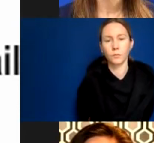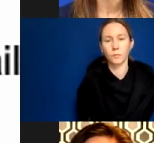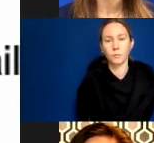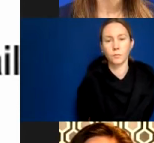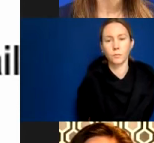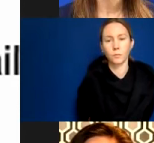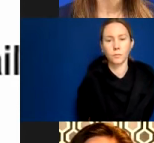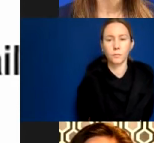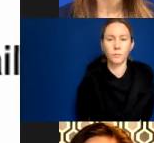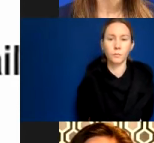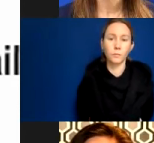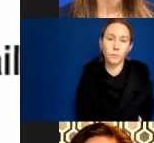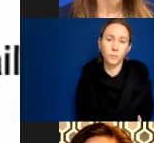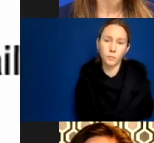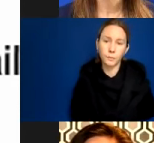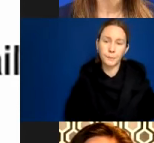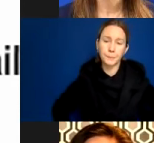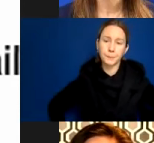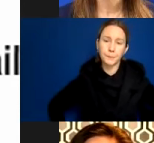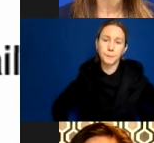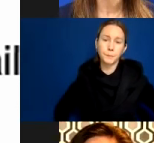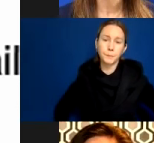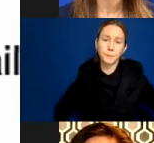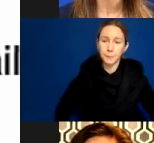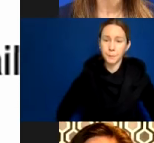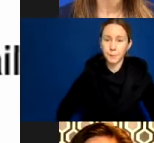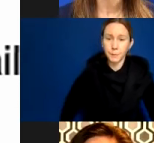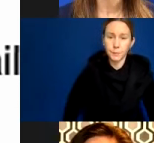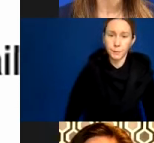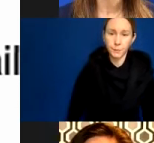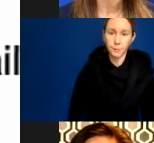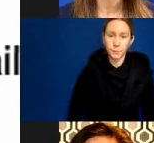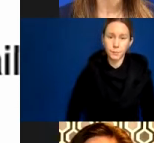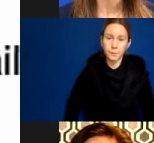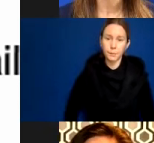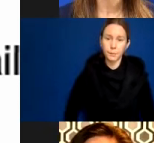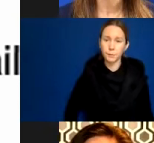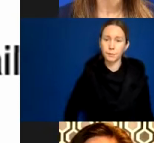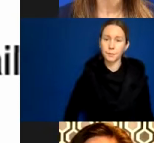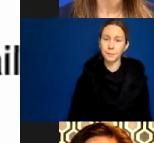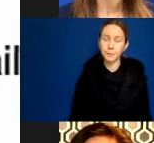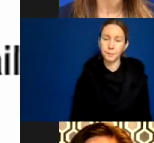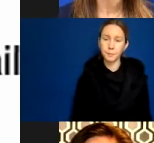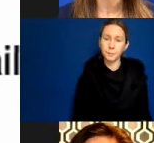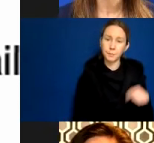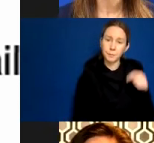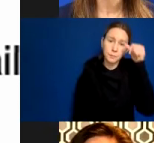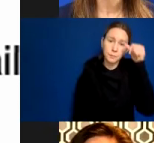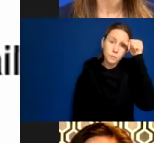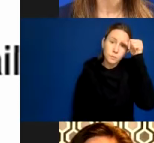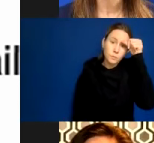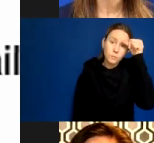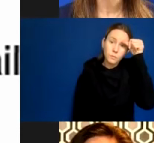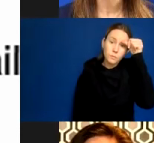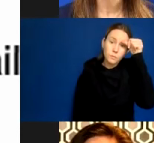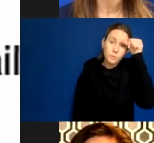and doing the clock that has like a mix of visual spatial and executive function. And we